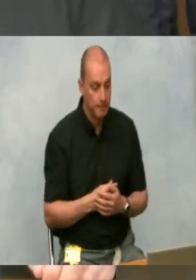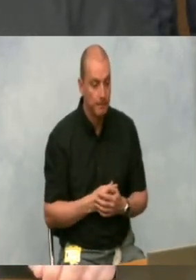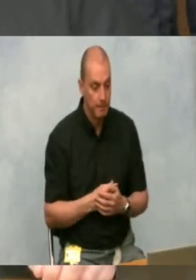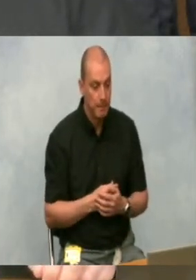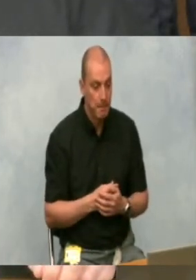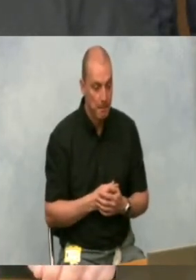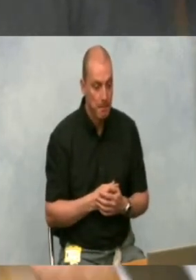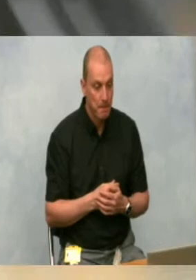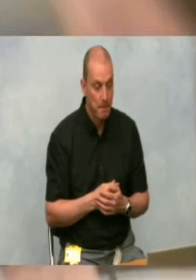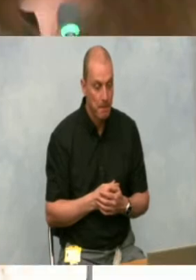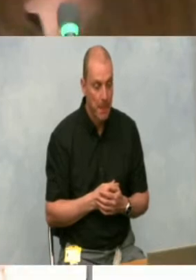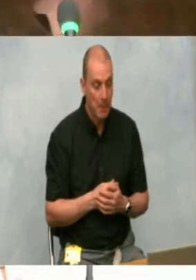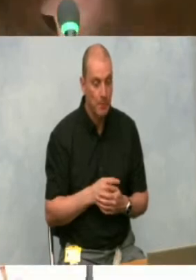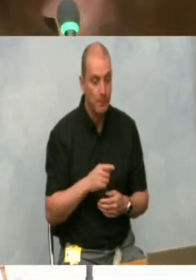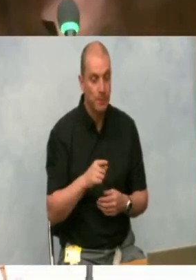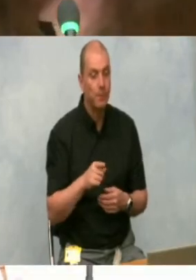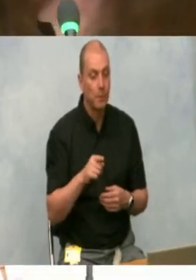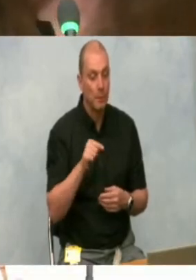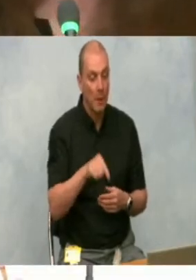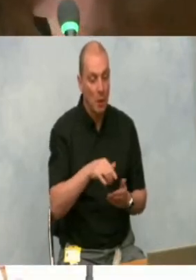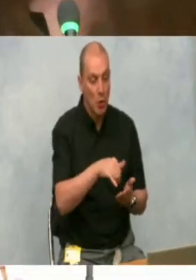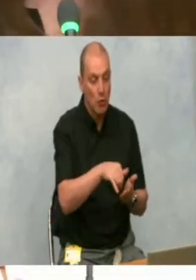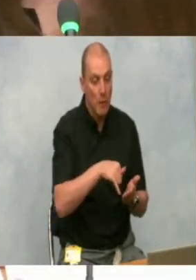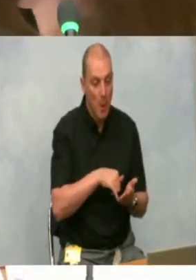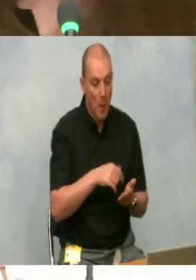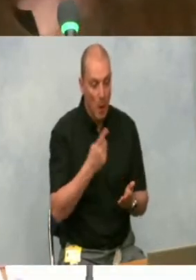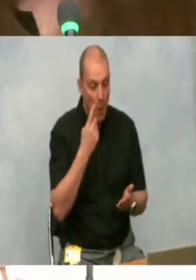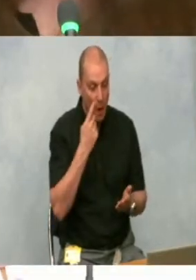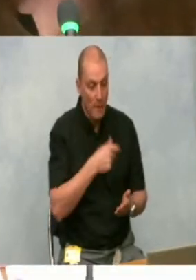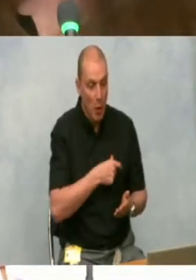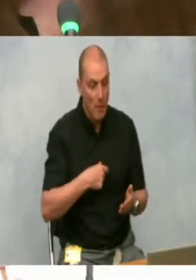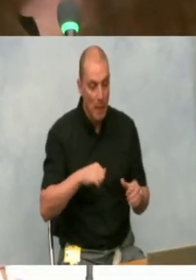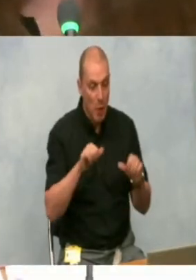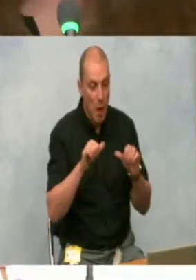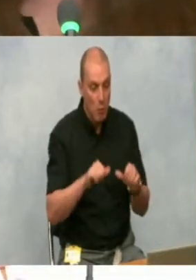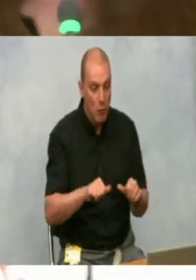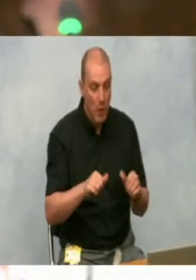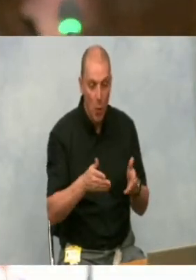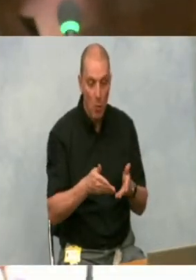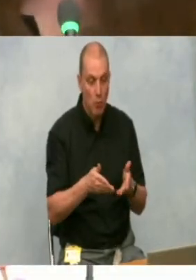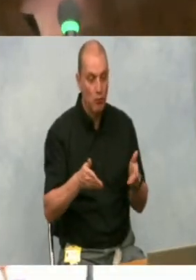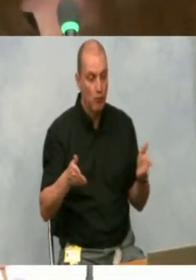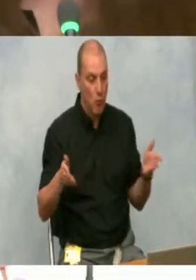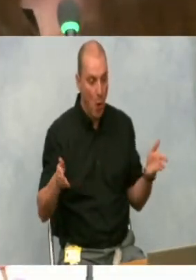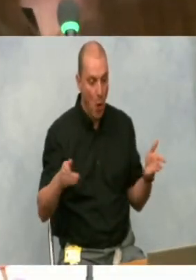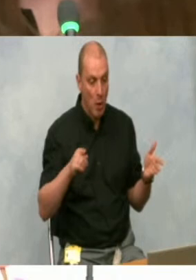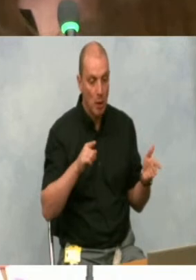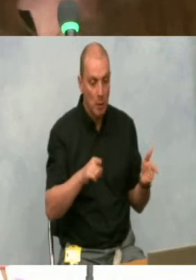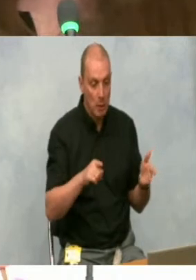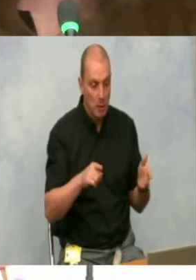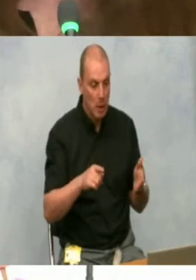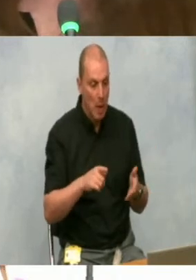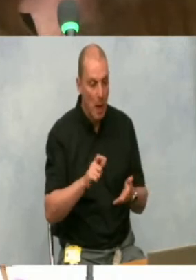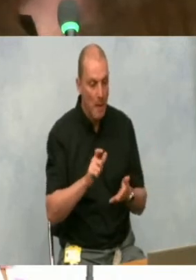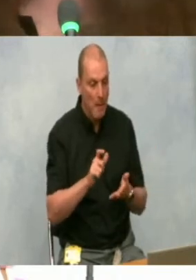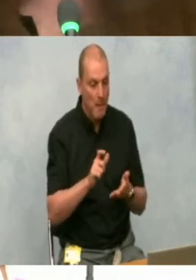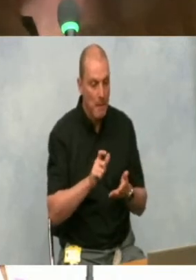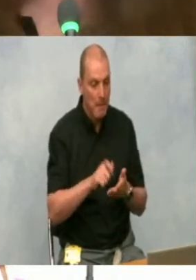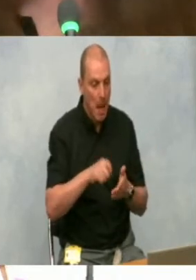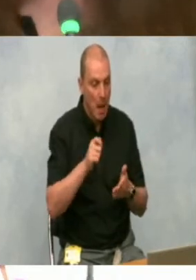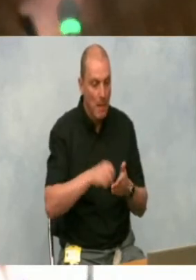Thank you, Chair. This report seeks committee approval to broaden the scope of the existing open market purchase scheme to